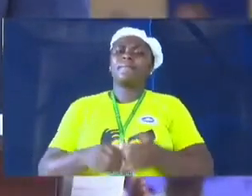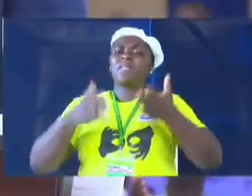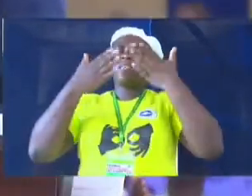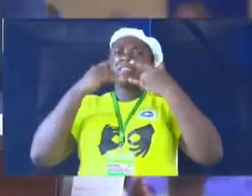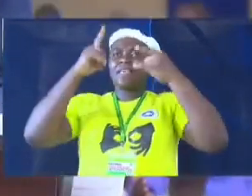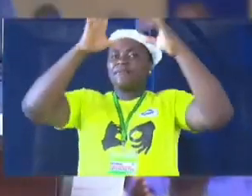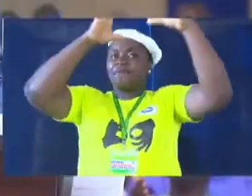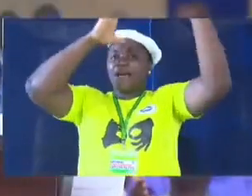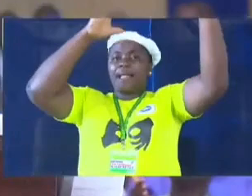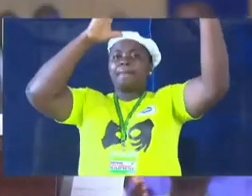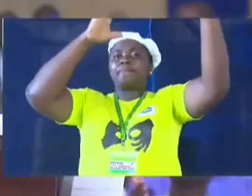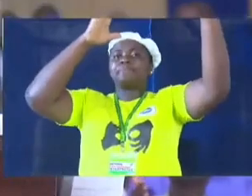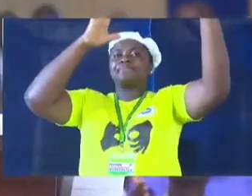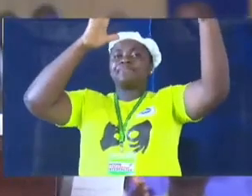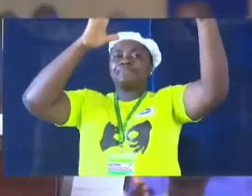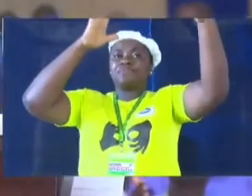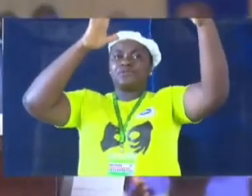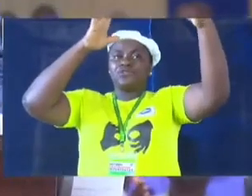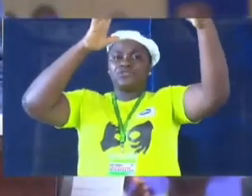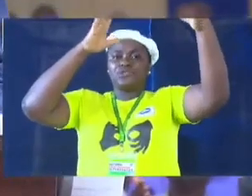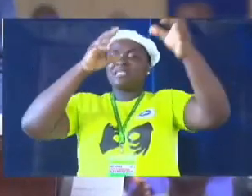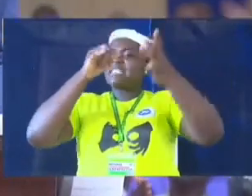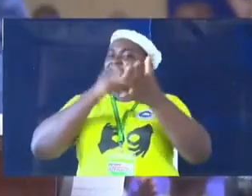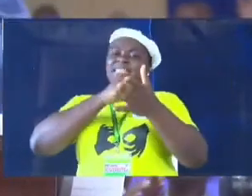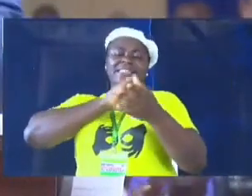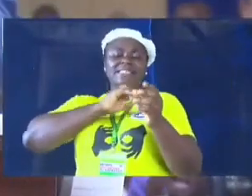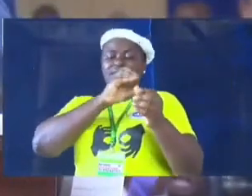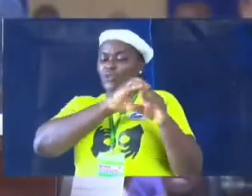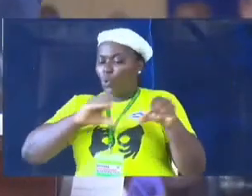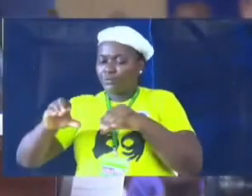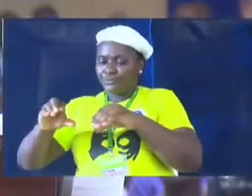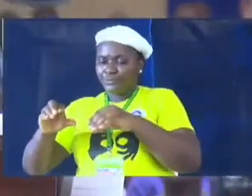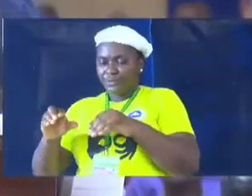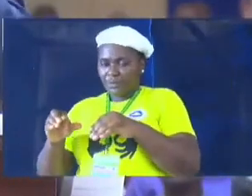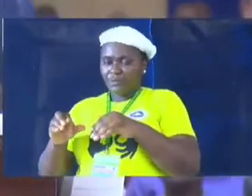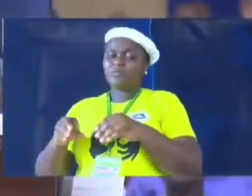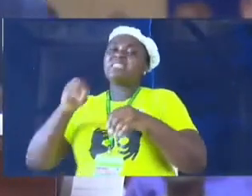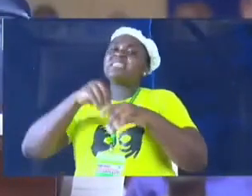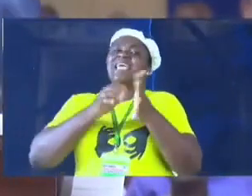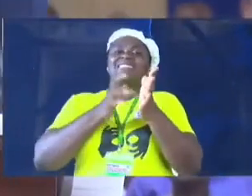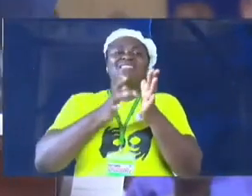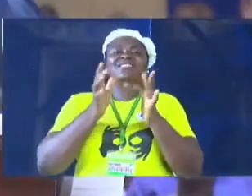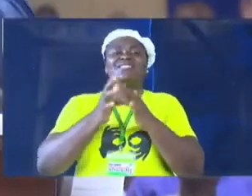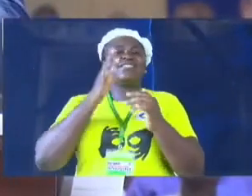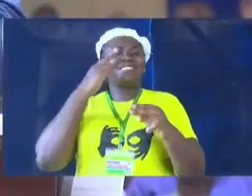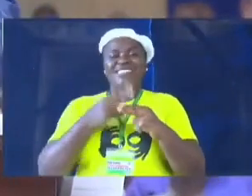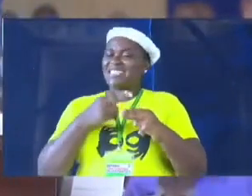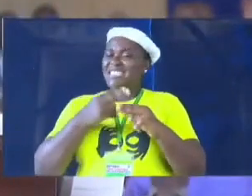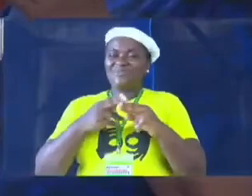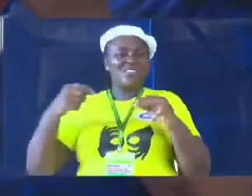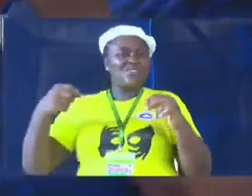Thank you, Father. It is done. In Jesus' name,